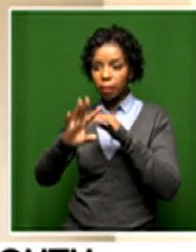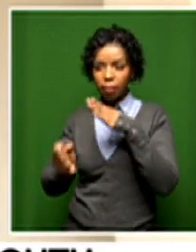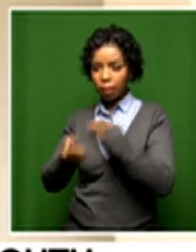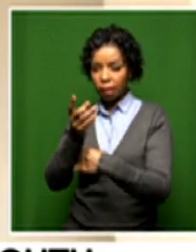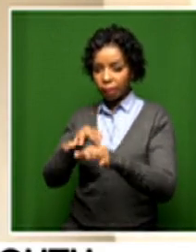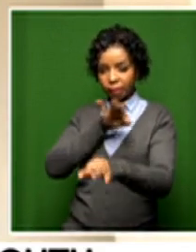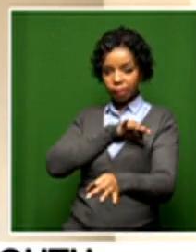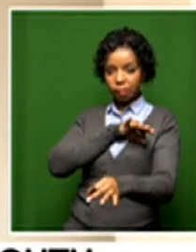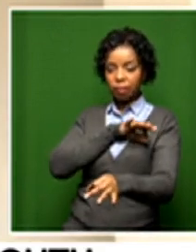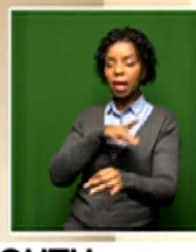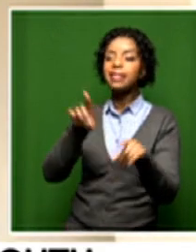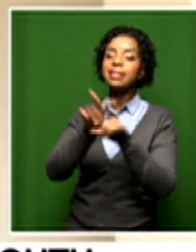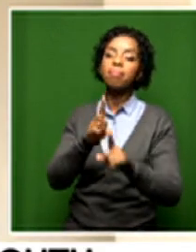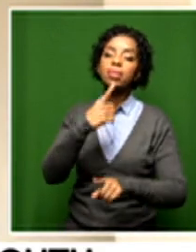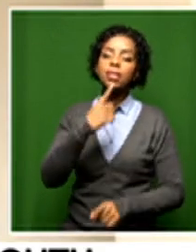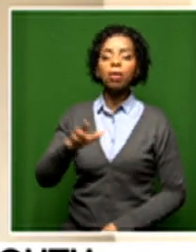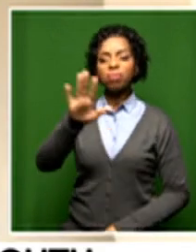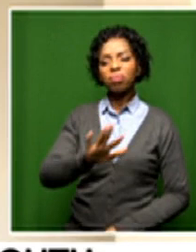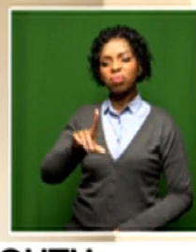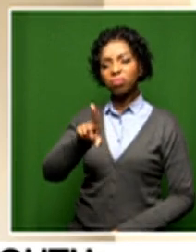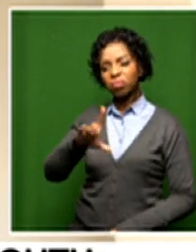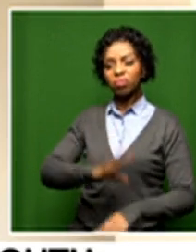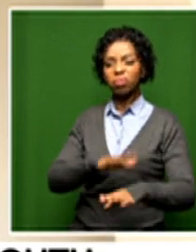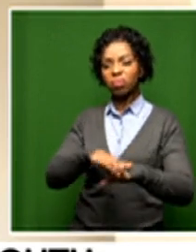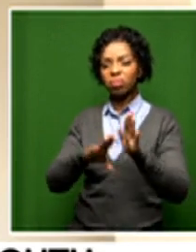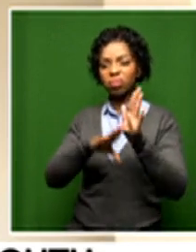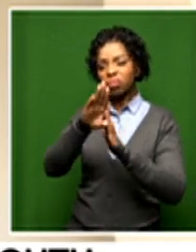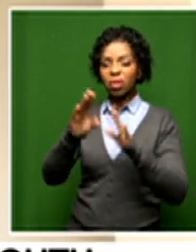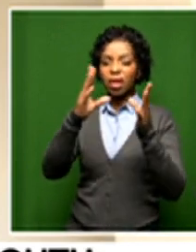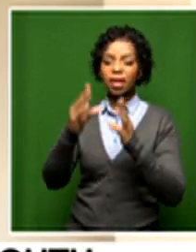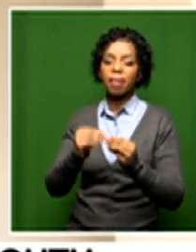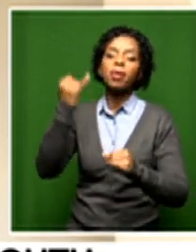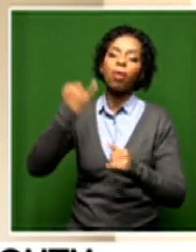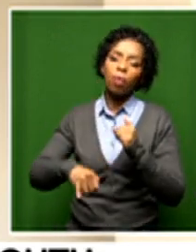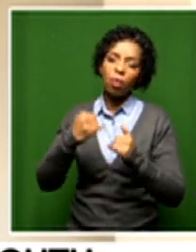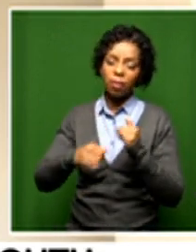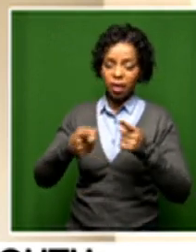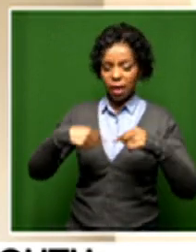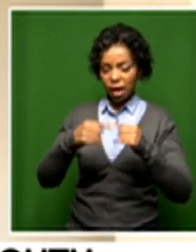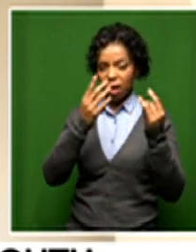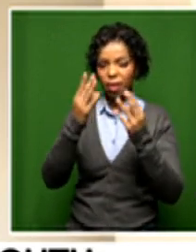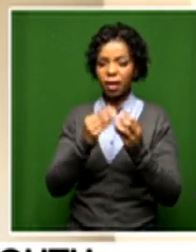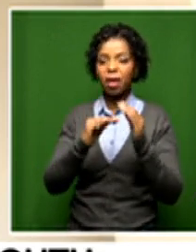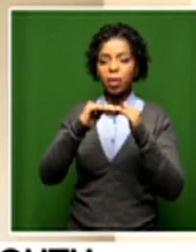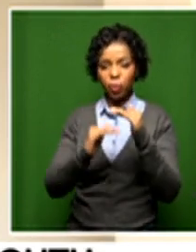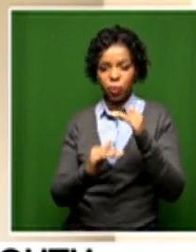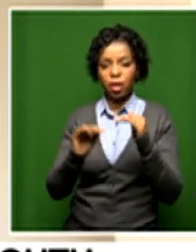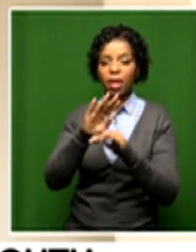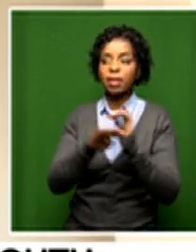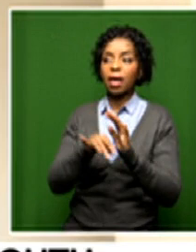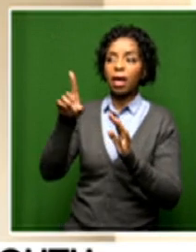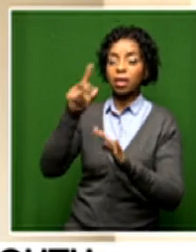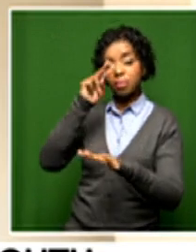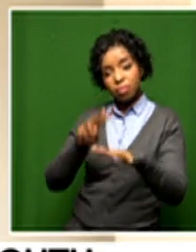then they said we will get the surge around the same time, but at lower numbers. They were correct there. Our numbers were much less than the initial prediction that they gave us.